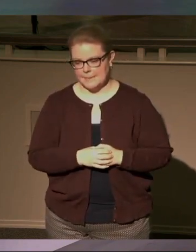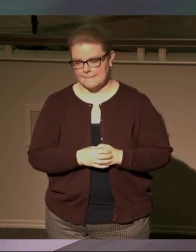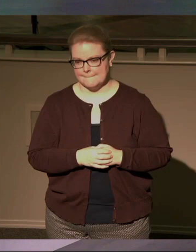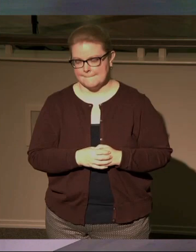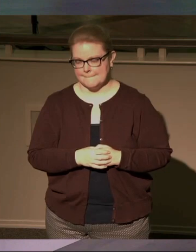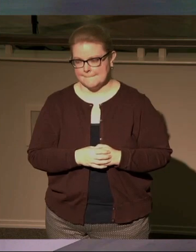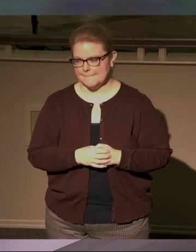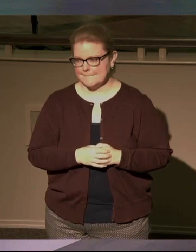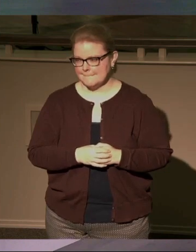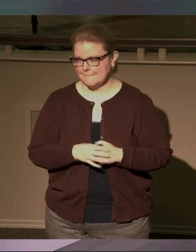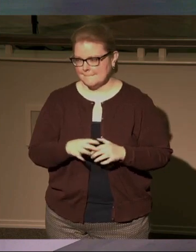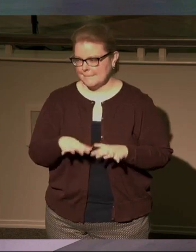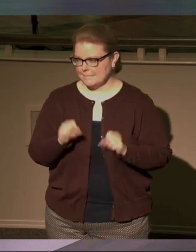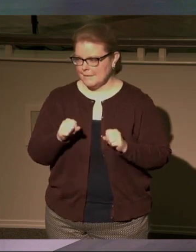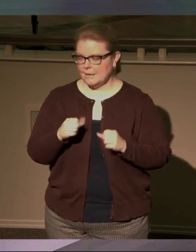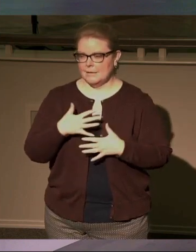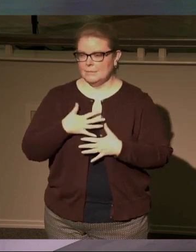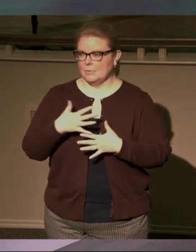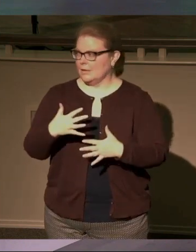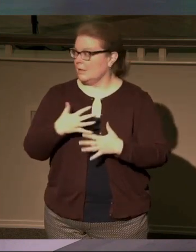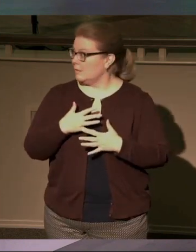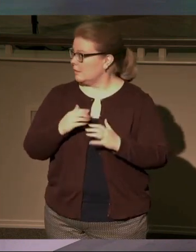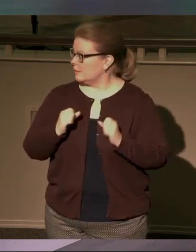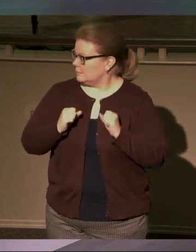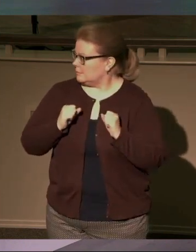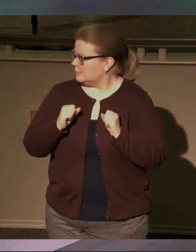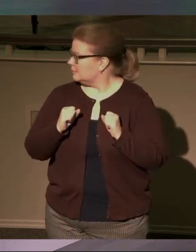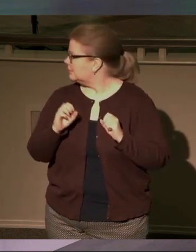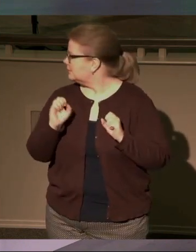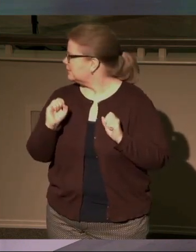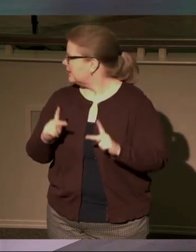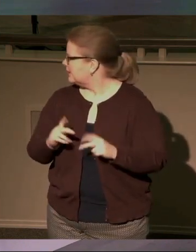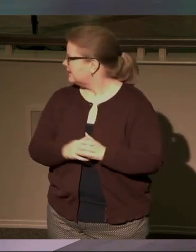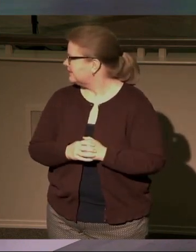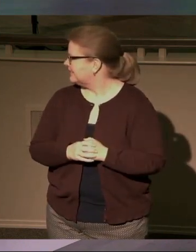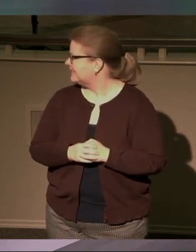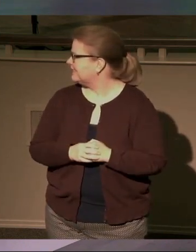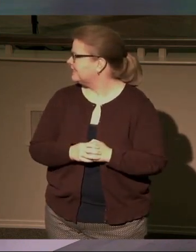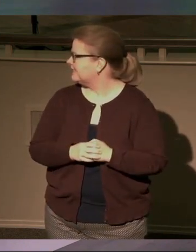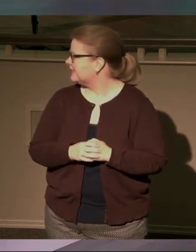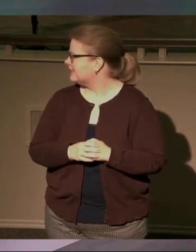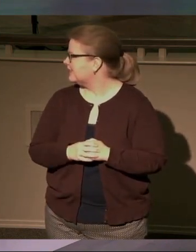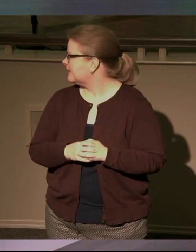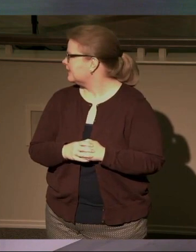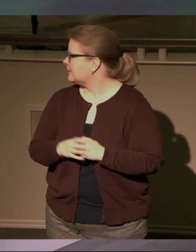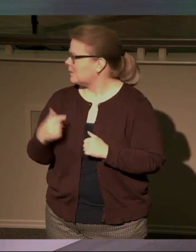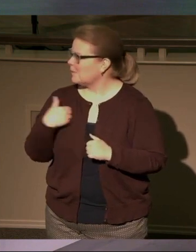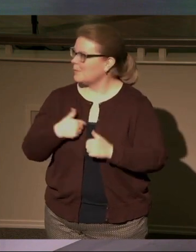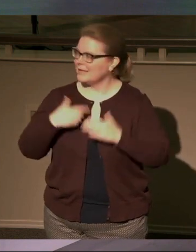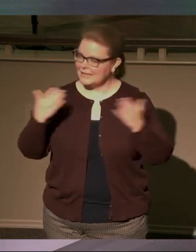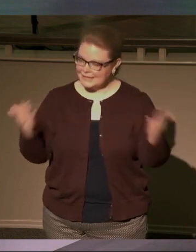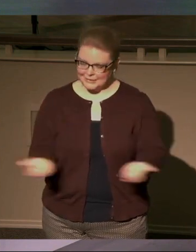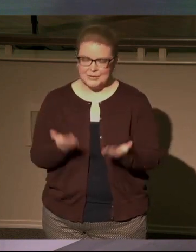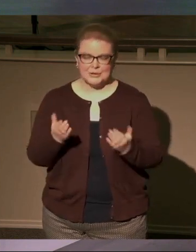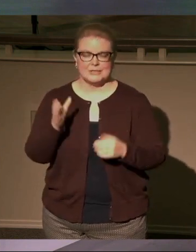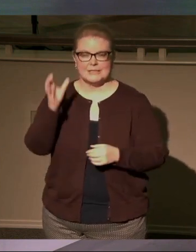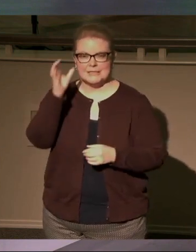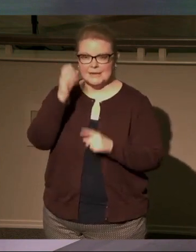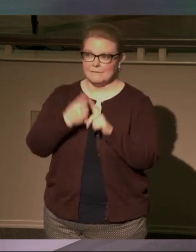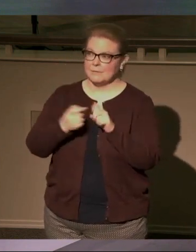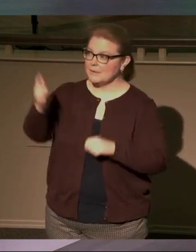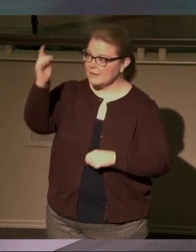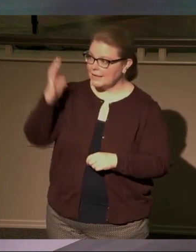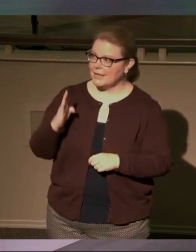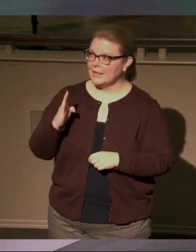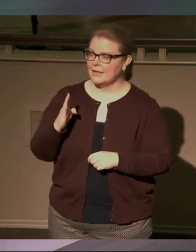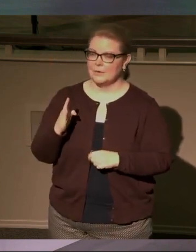All right, we take just a deep breath, loosen up a little bit. It's all right. We're here to hear from God. We're here that